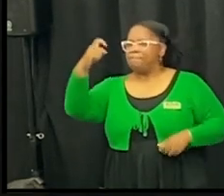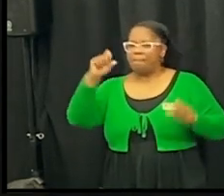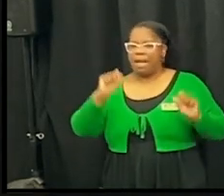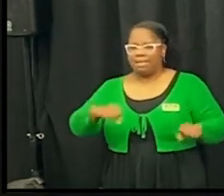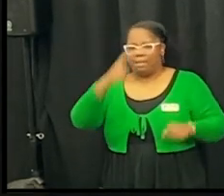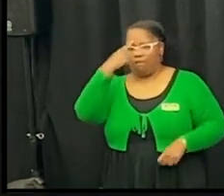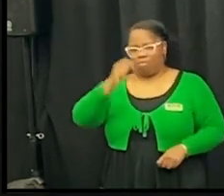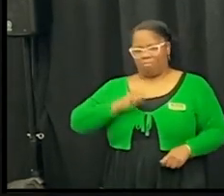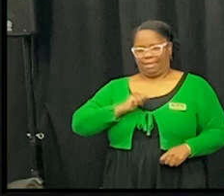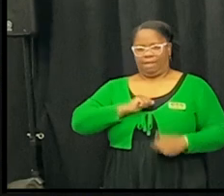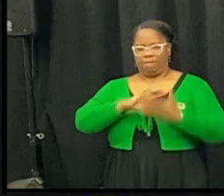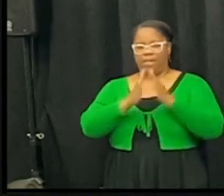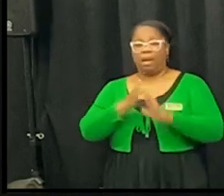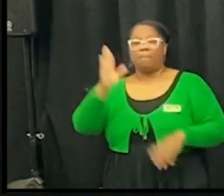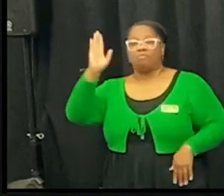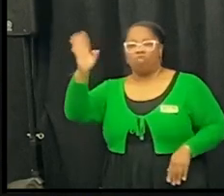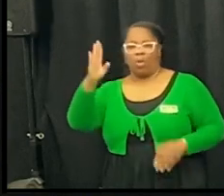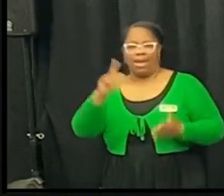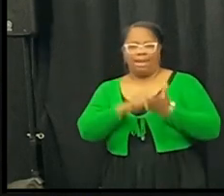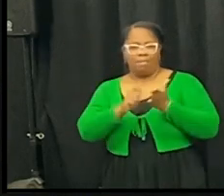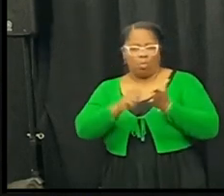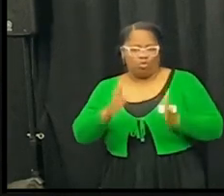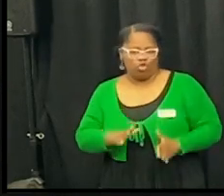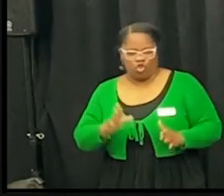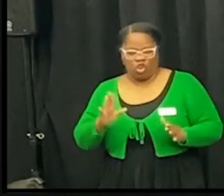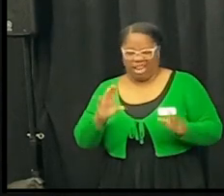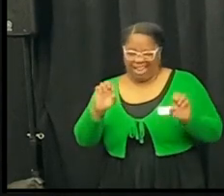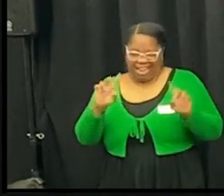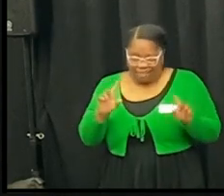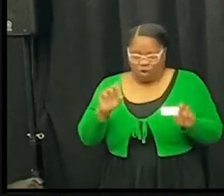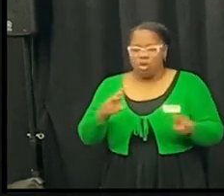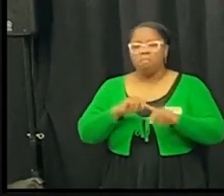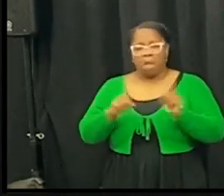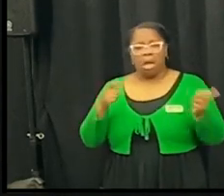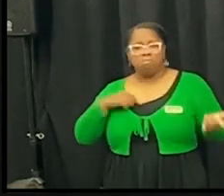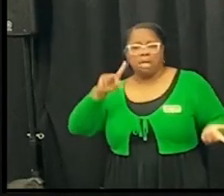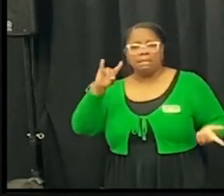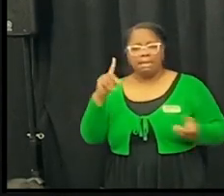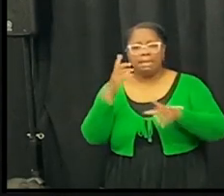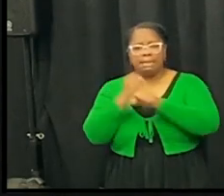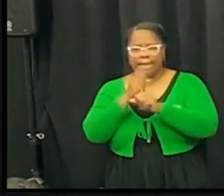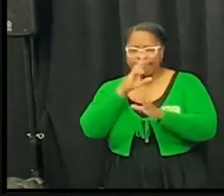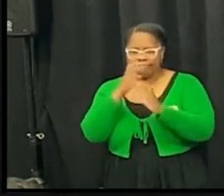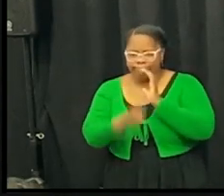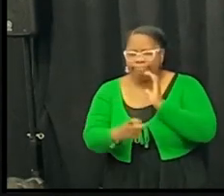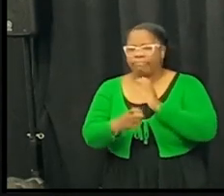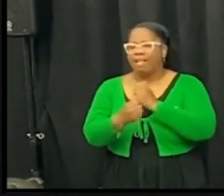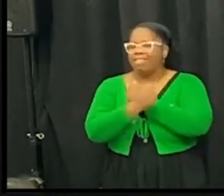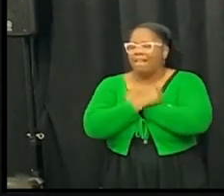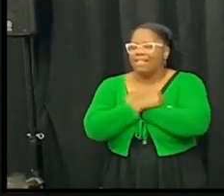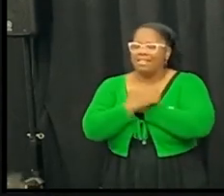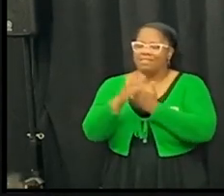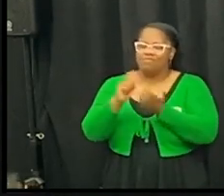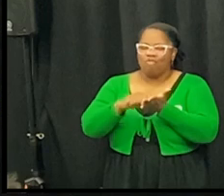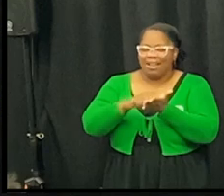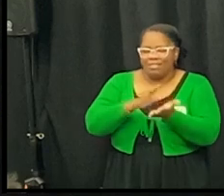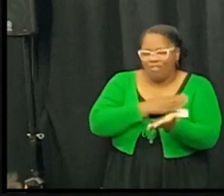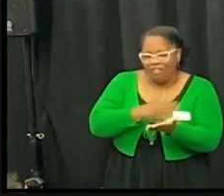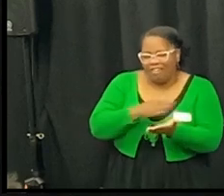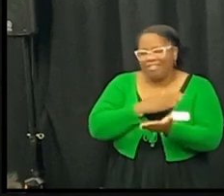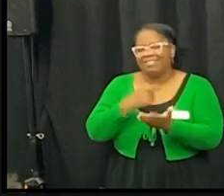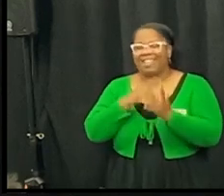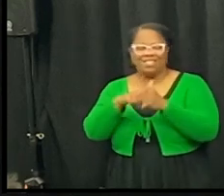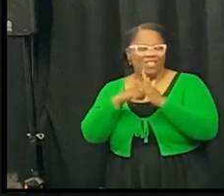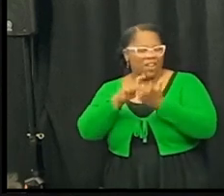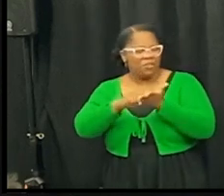of becoming a Broadway composer ever. But I did get into loving songwriting and just, I started